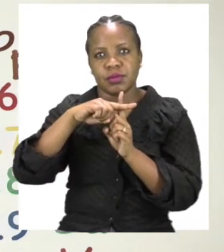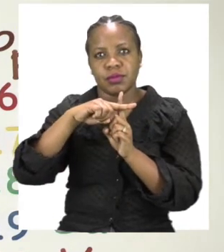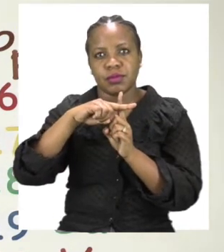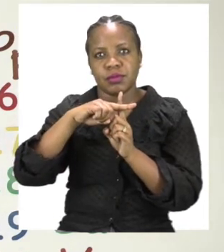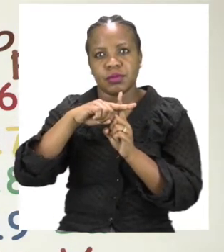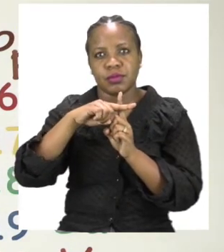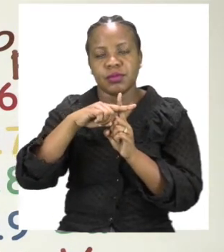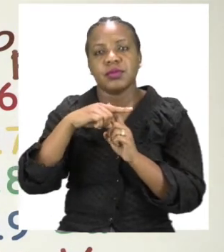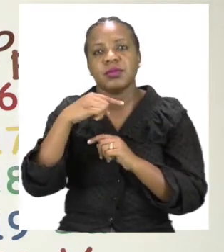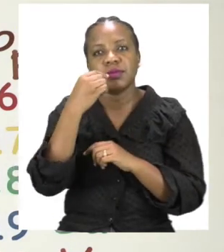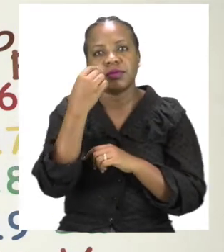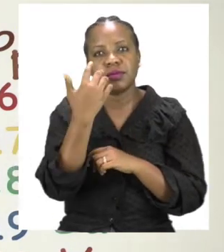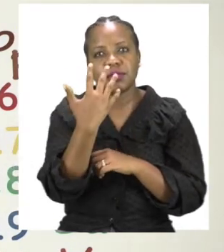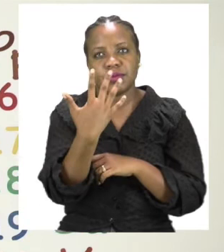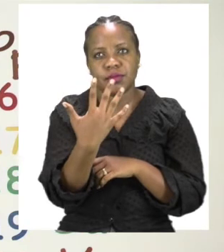5.